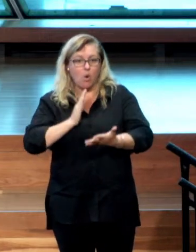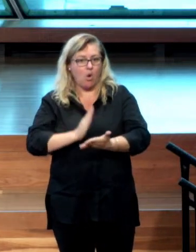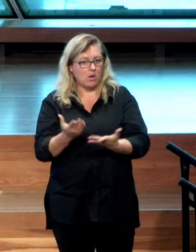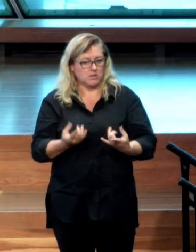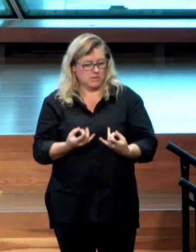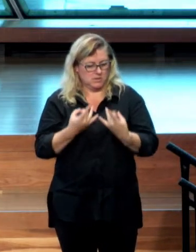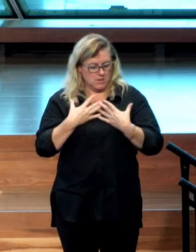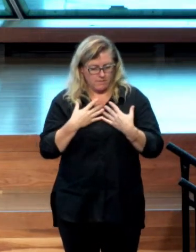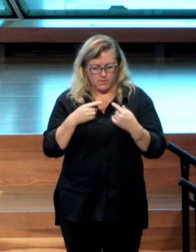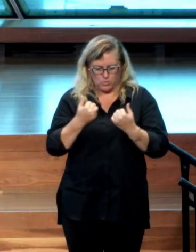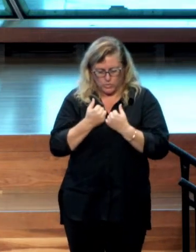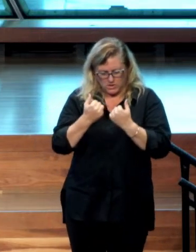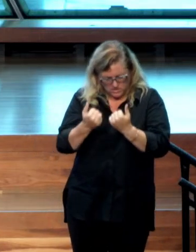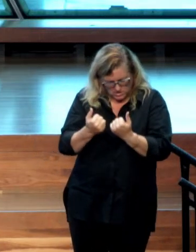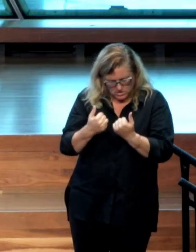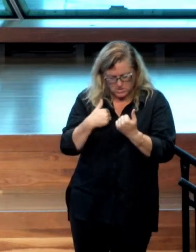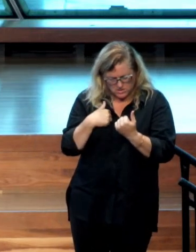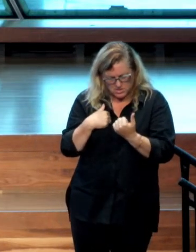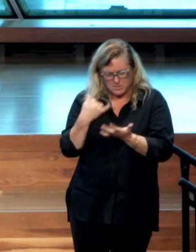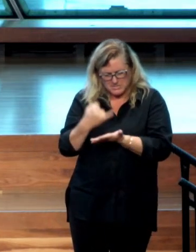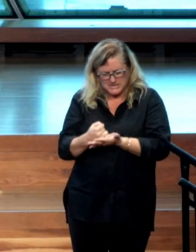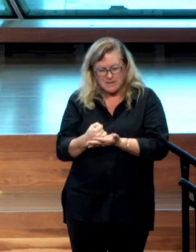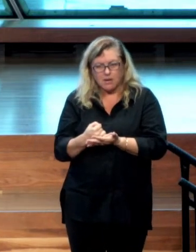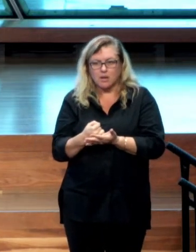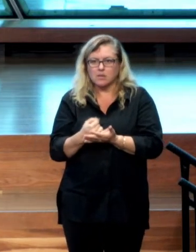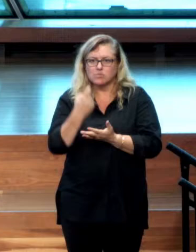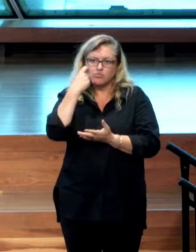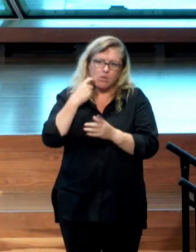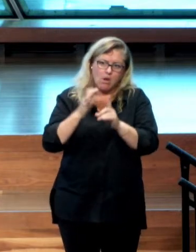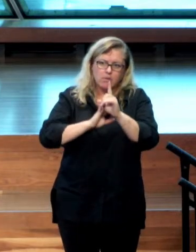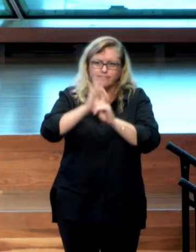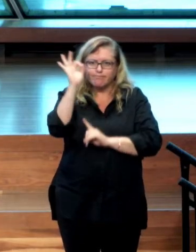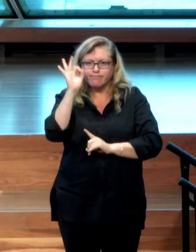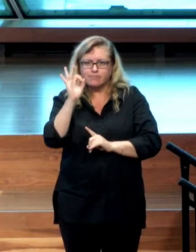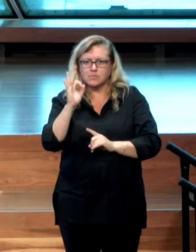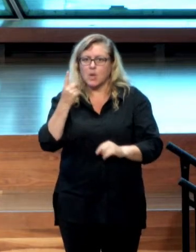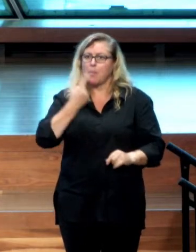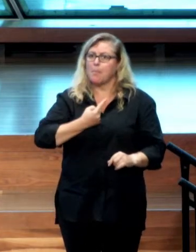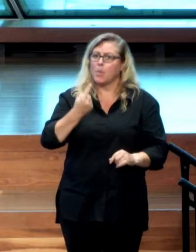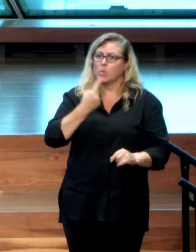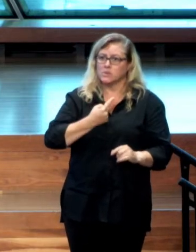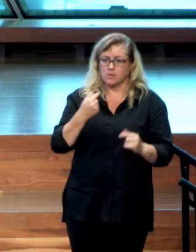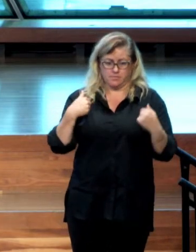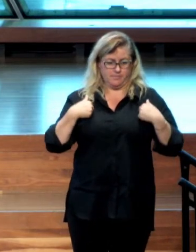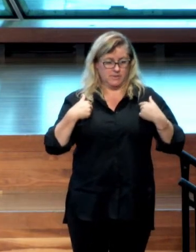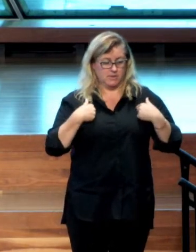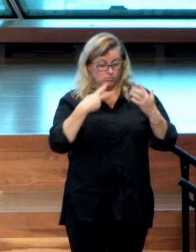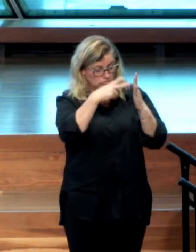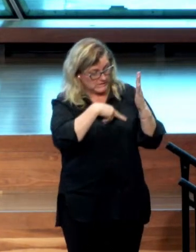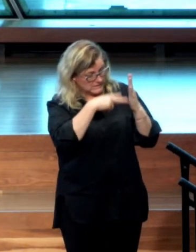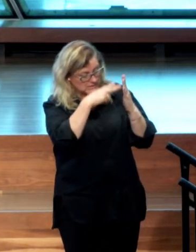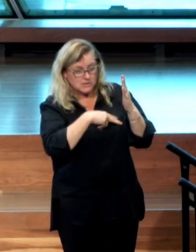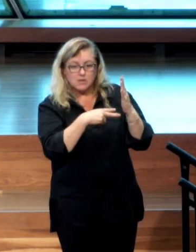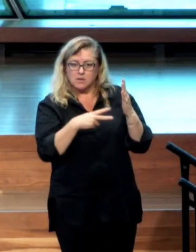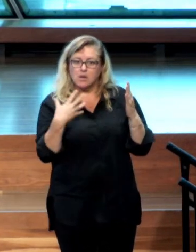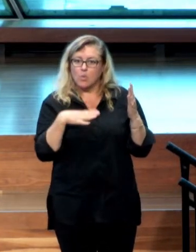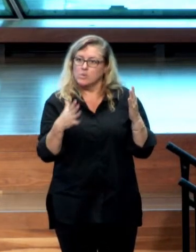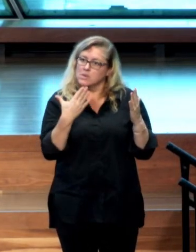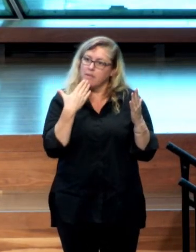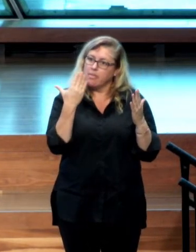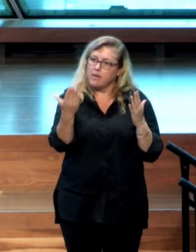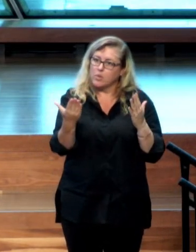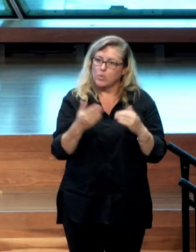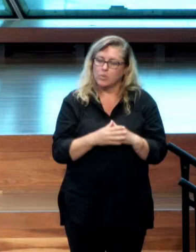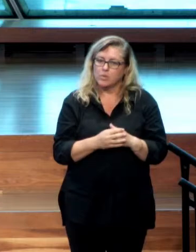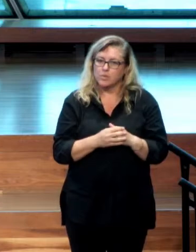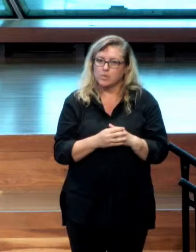we admit our mistakes as a society and aim to do better. And on a personal level, as a reader, I'd like to also say thank you.